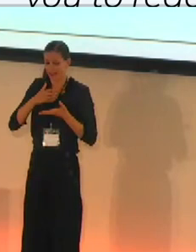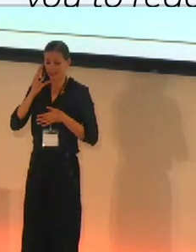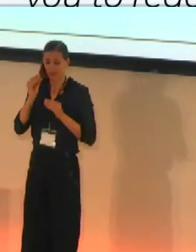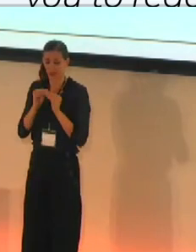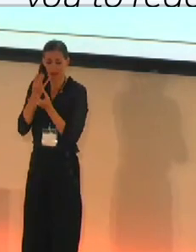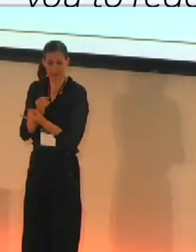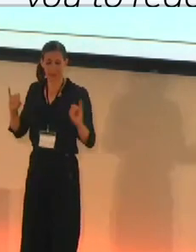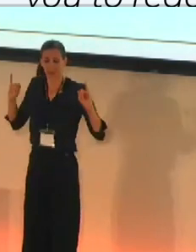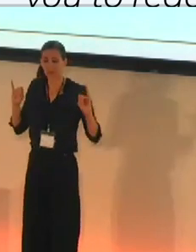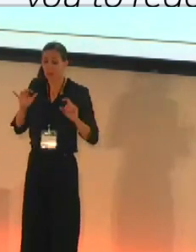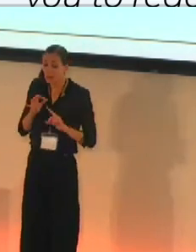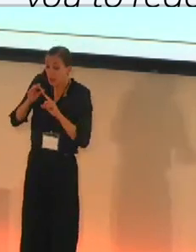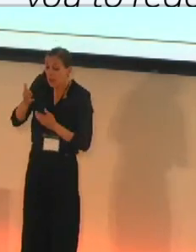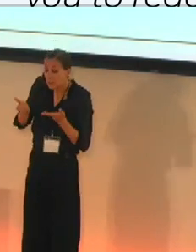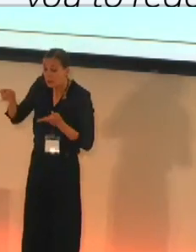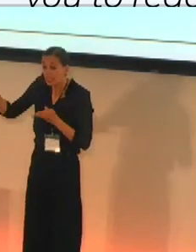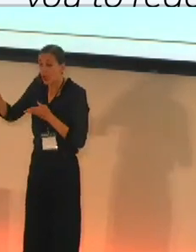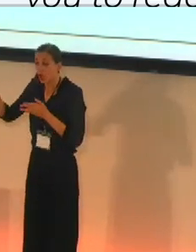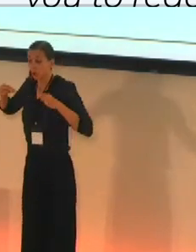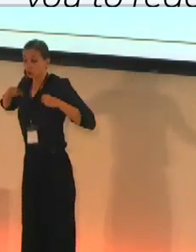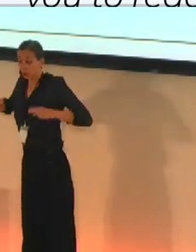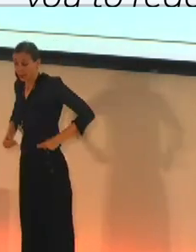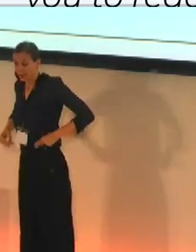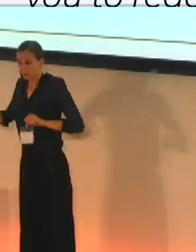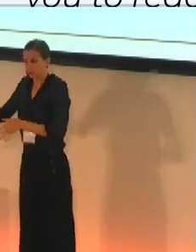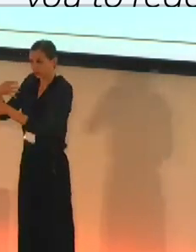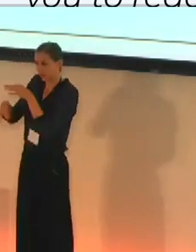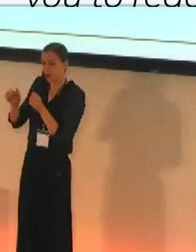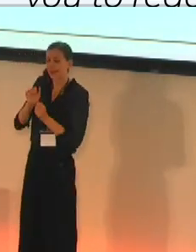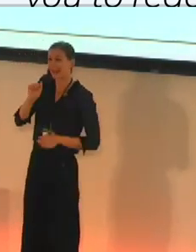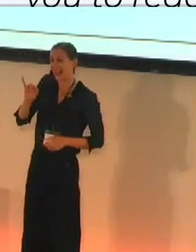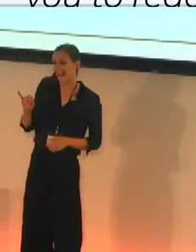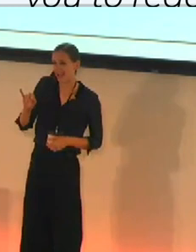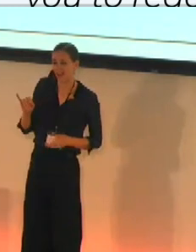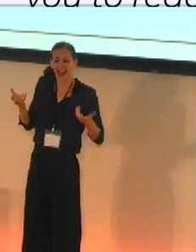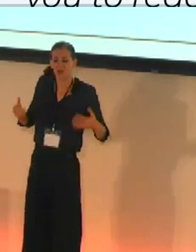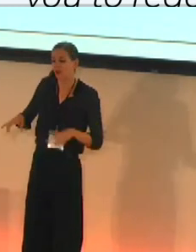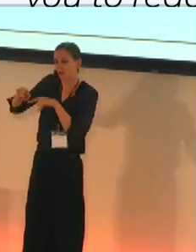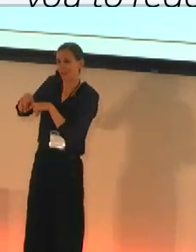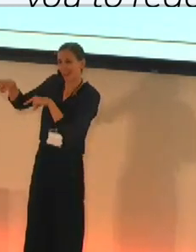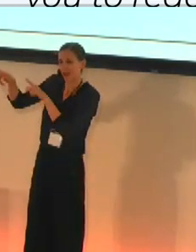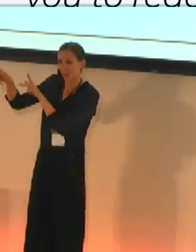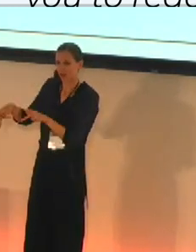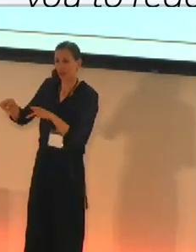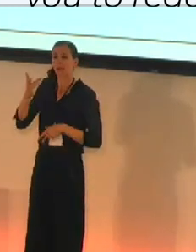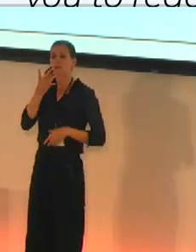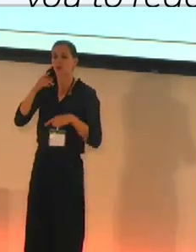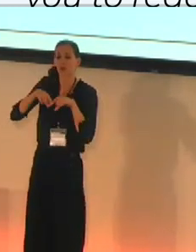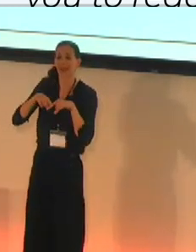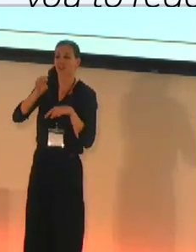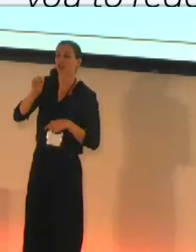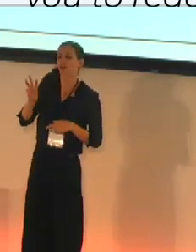than if we were able to replace a human guide with an AI guide. I am not relying on a person, I am relying on software that I am telling what to